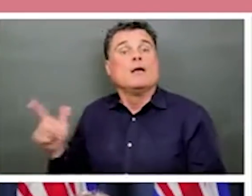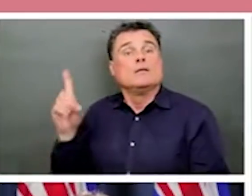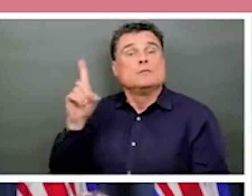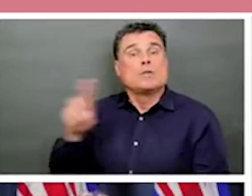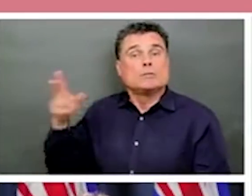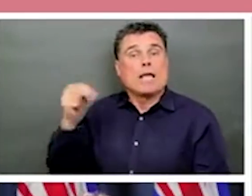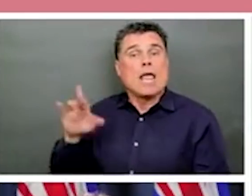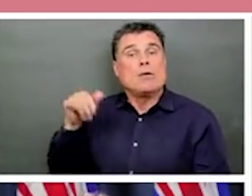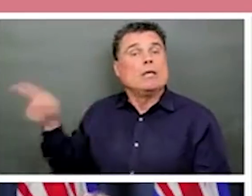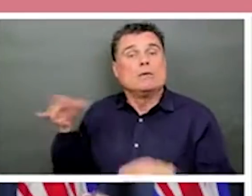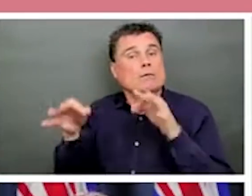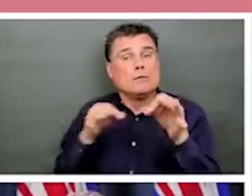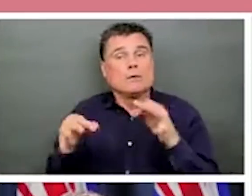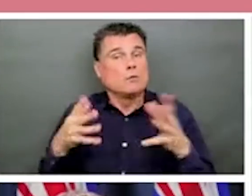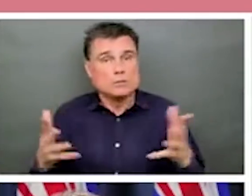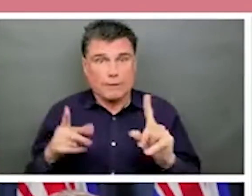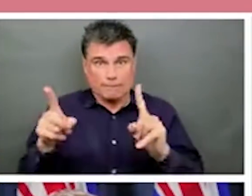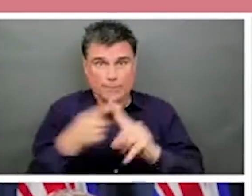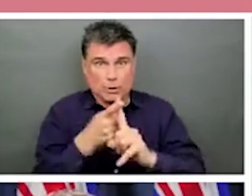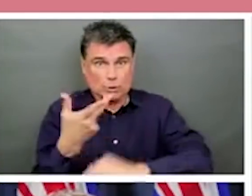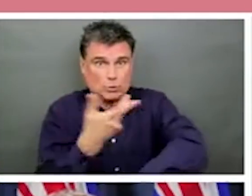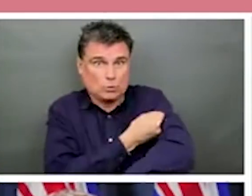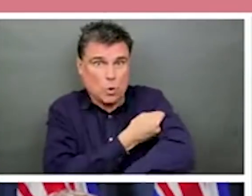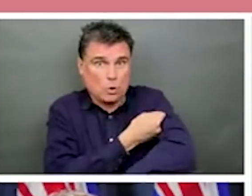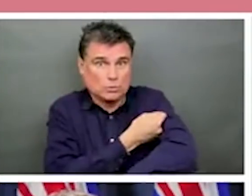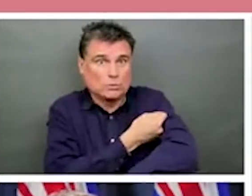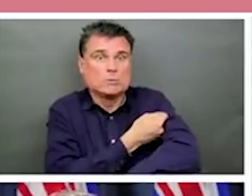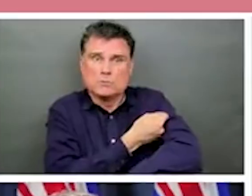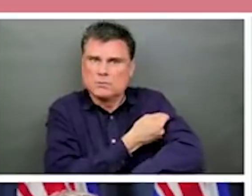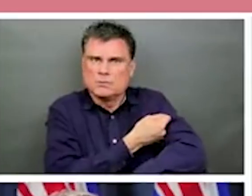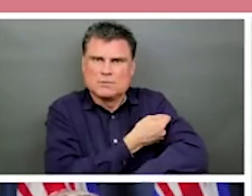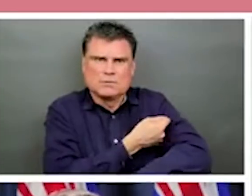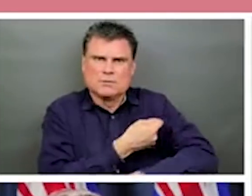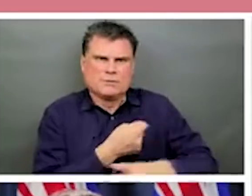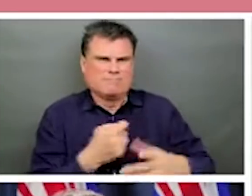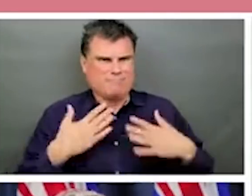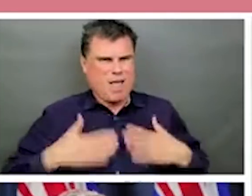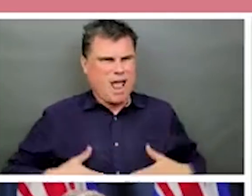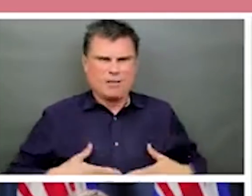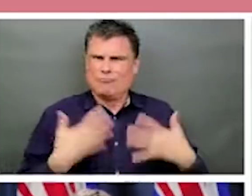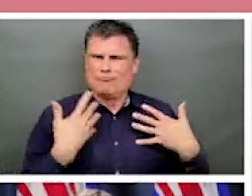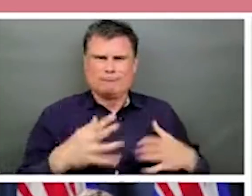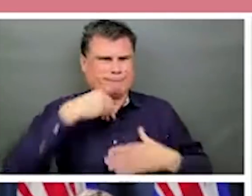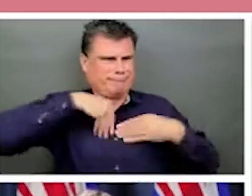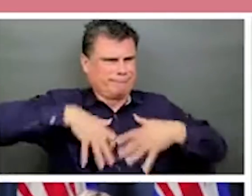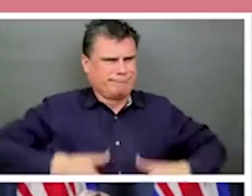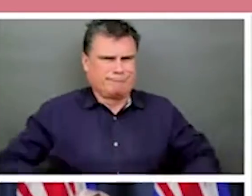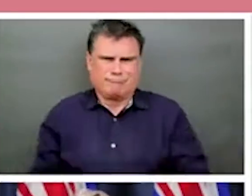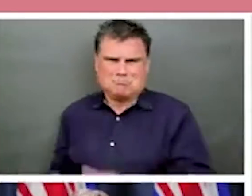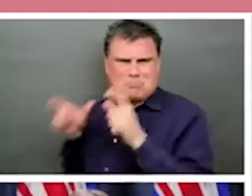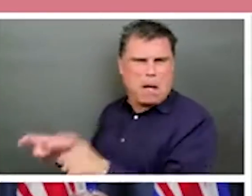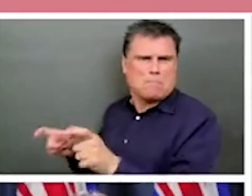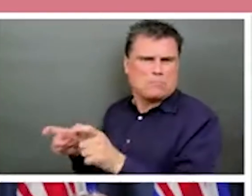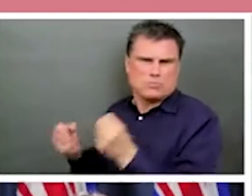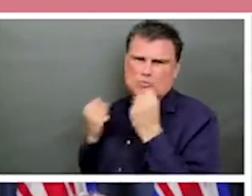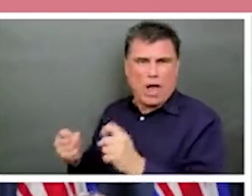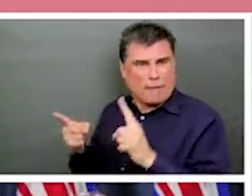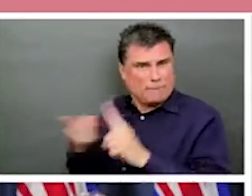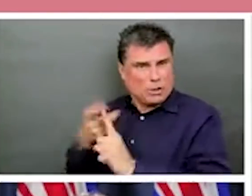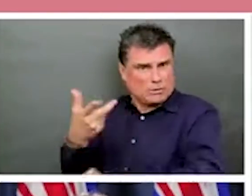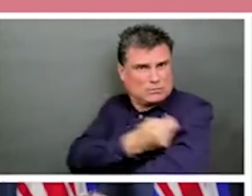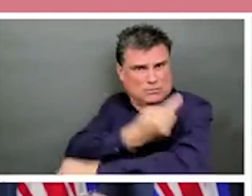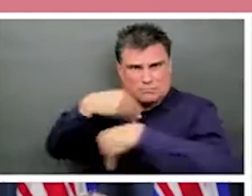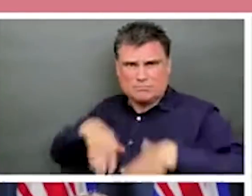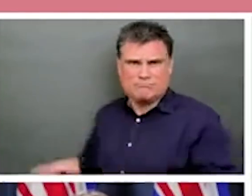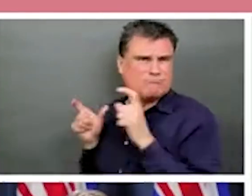protective. So basically, if you go back to our original plan that we rolled out on March 1st, we